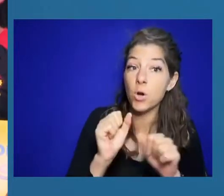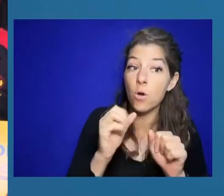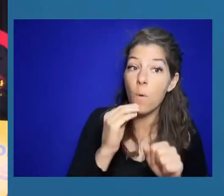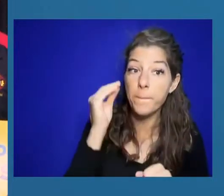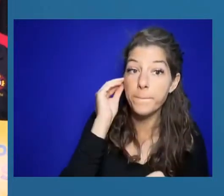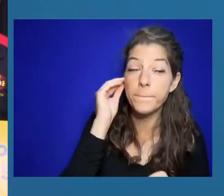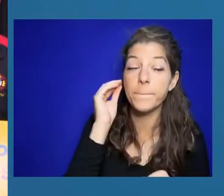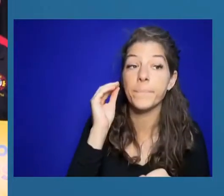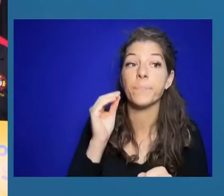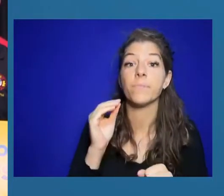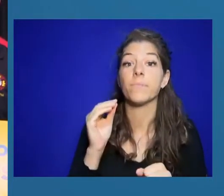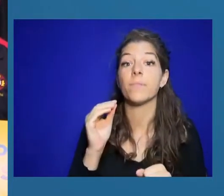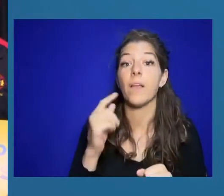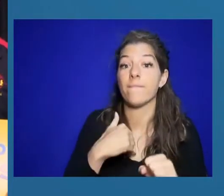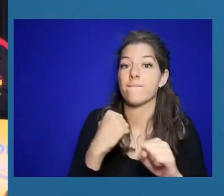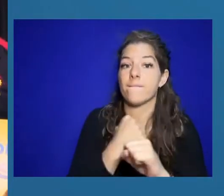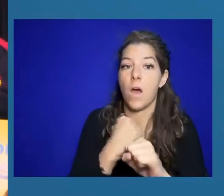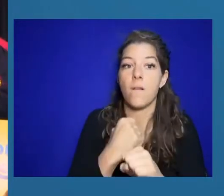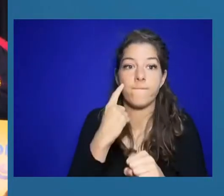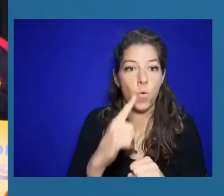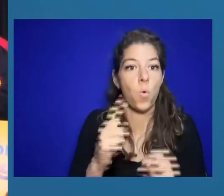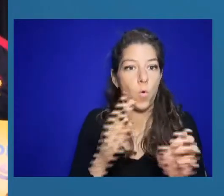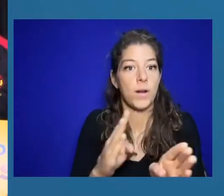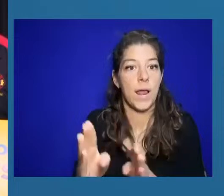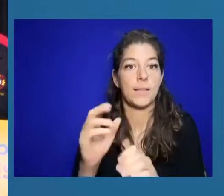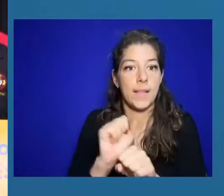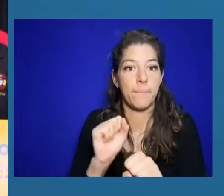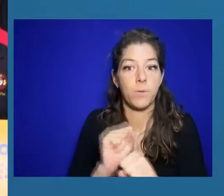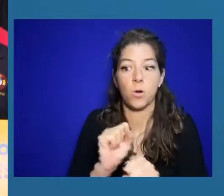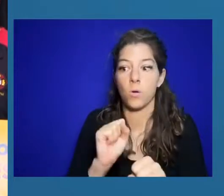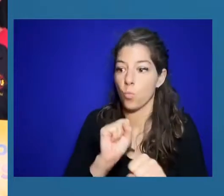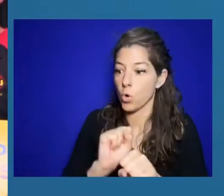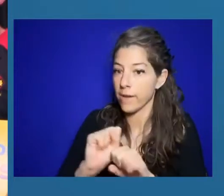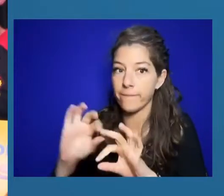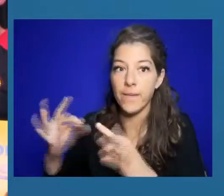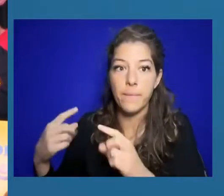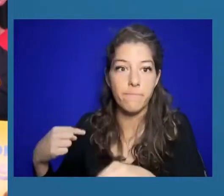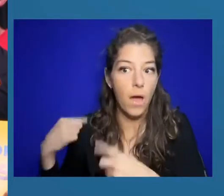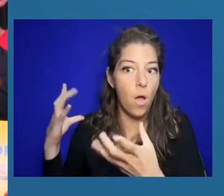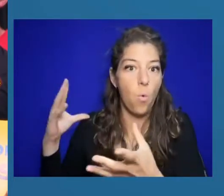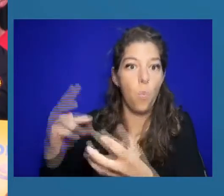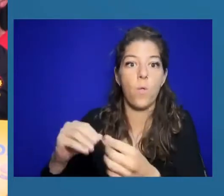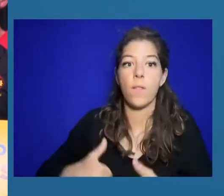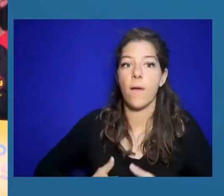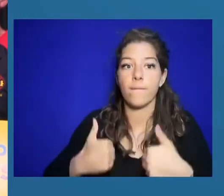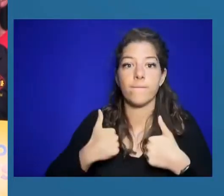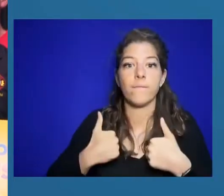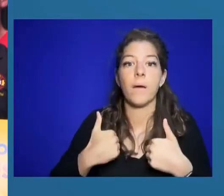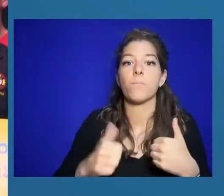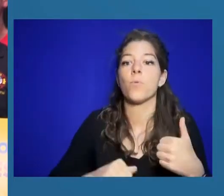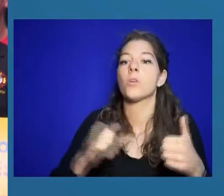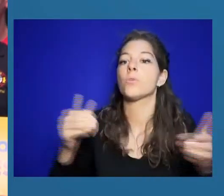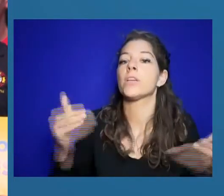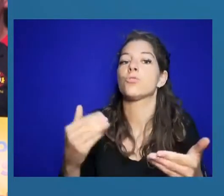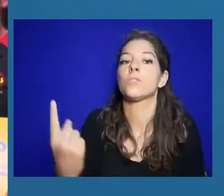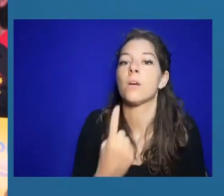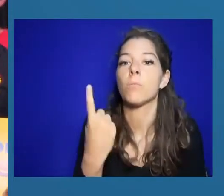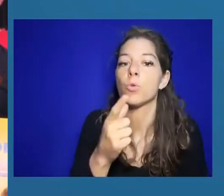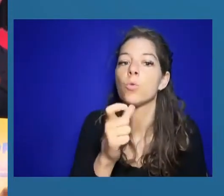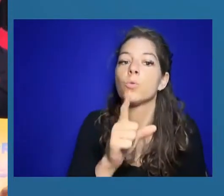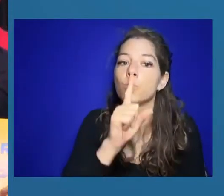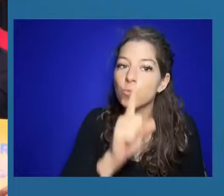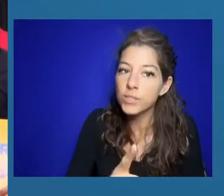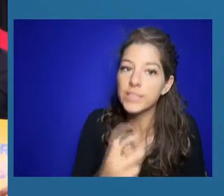who has fought for organized labor and working families my entire life, to introduce to you somebody who truly